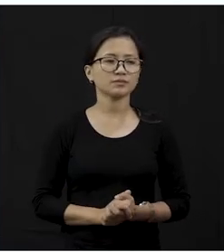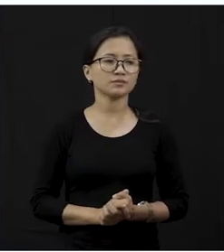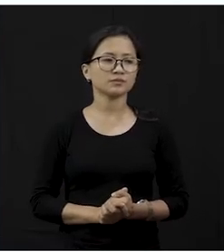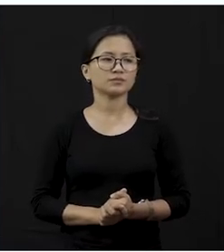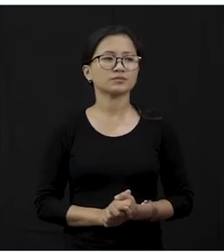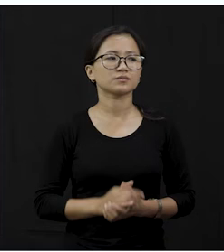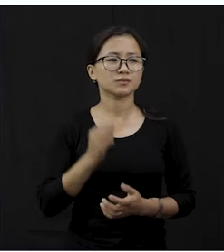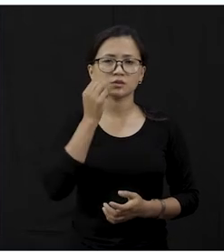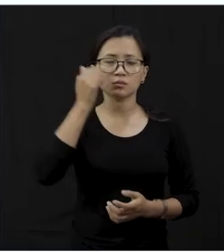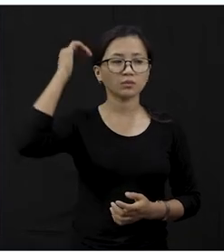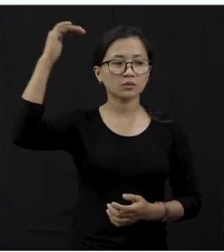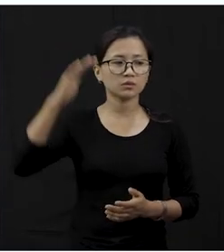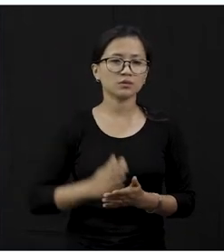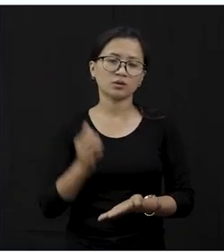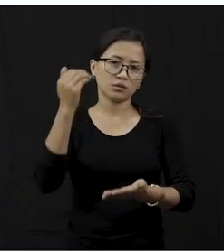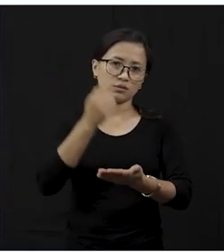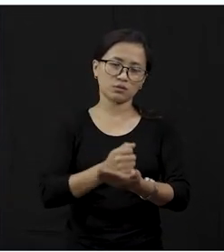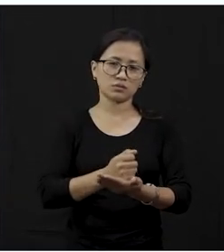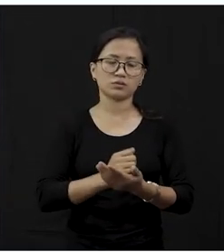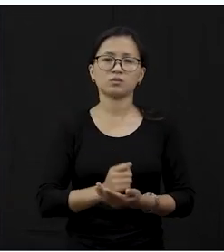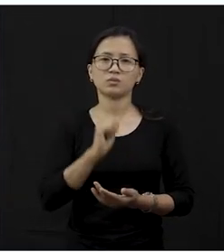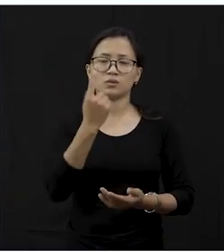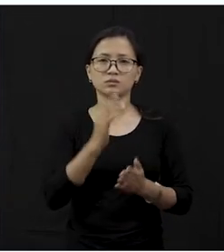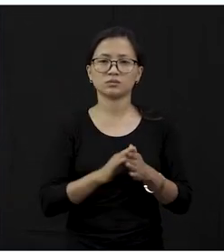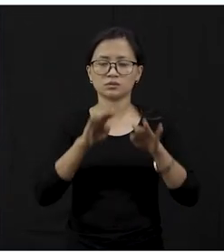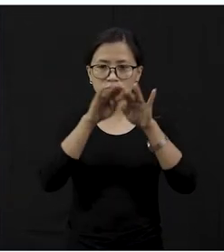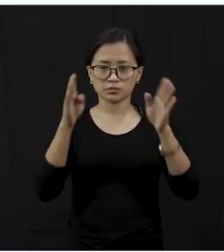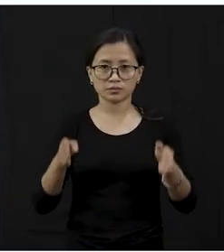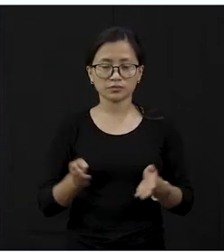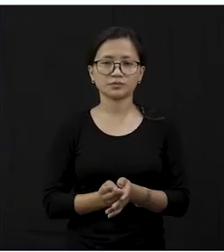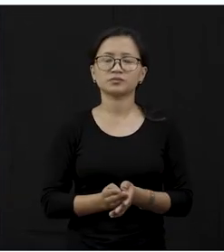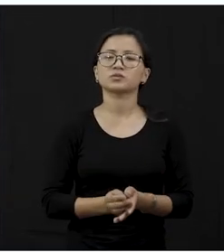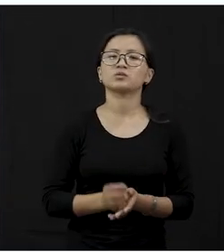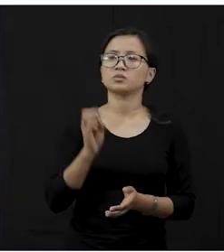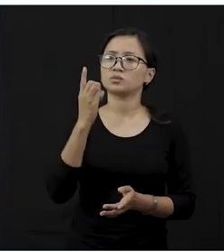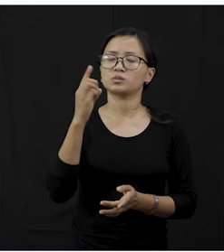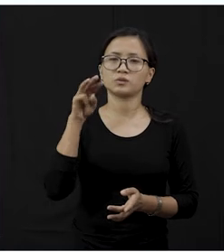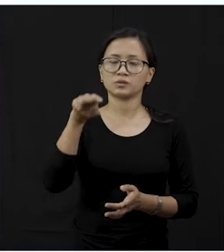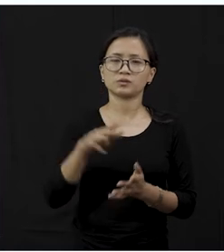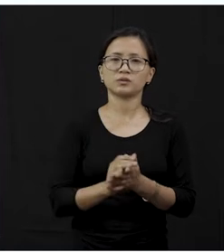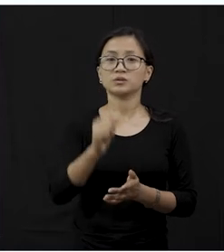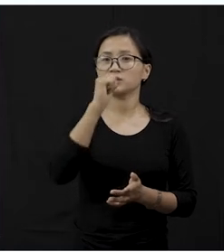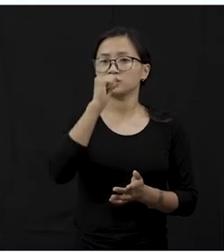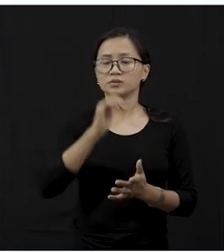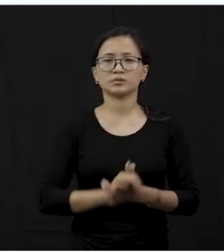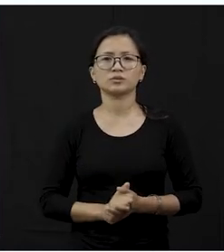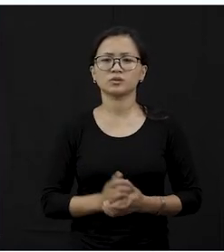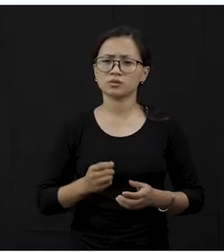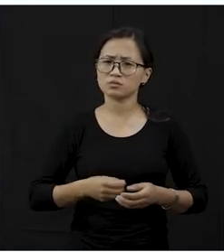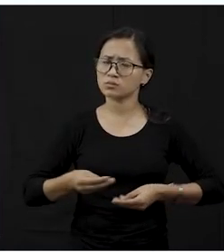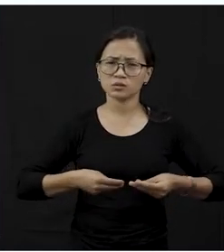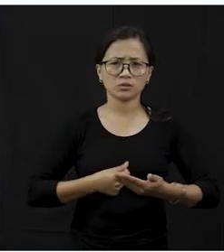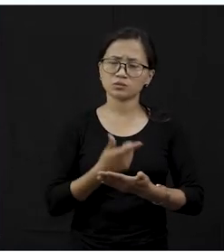Now Mr. Apu wants to order 1,000 boxes of cold drink bottles. How many bottles will he get? So he sold out all